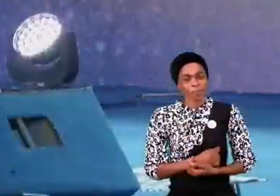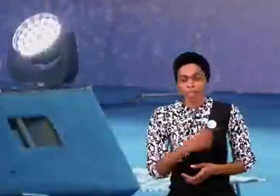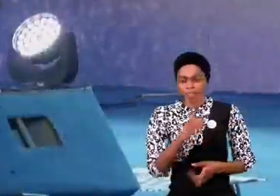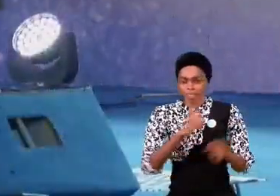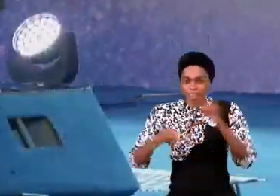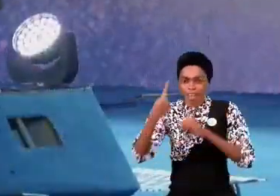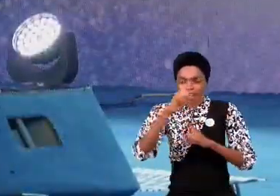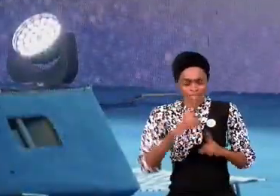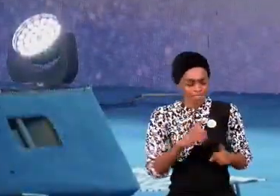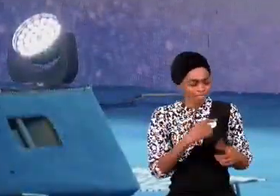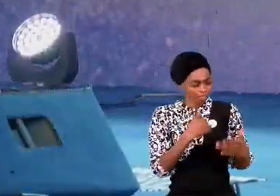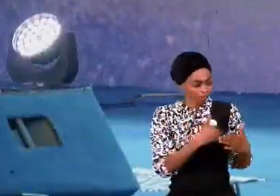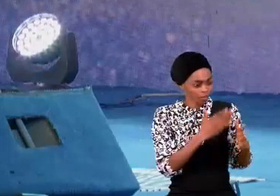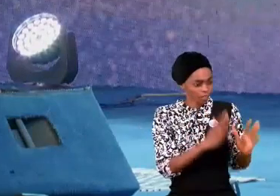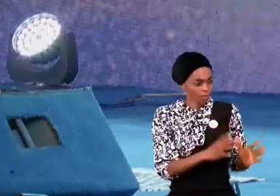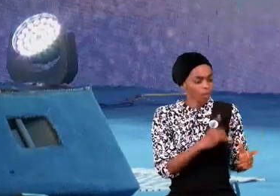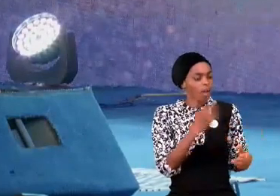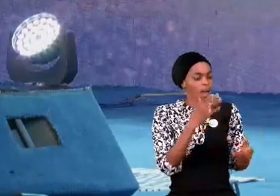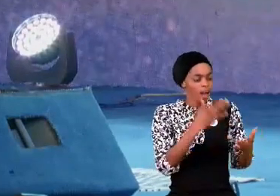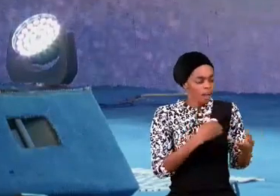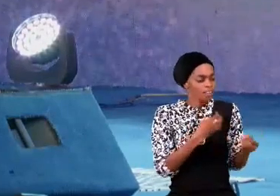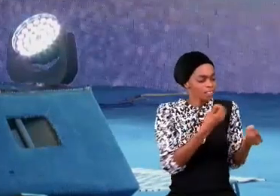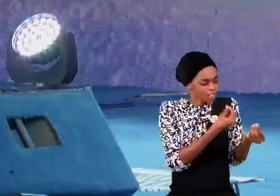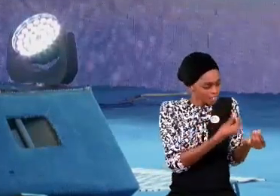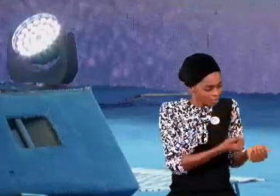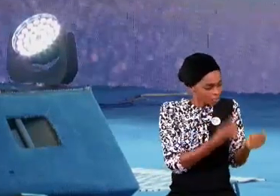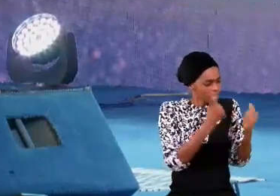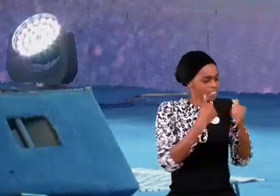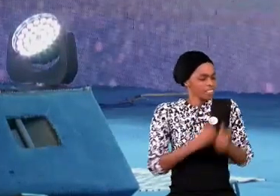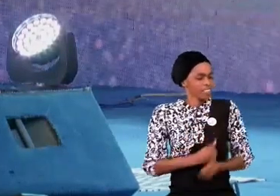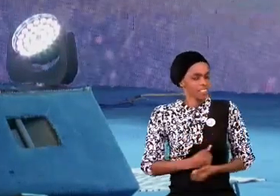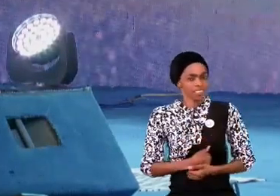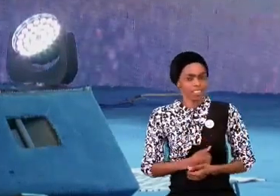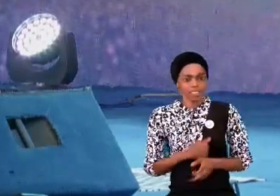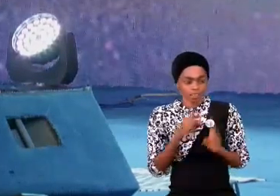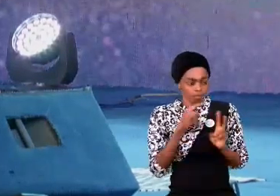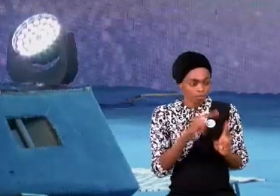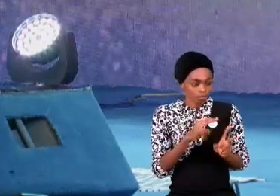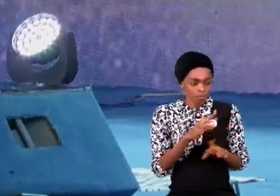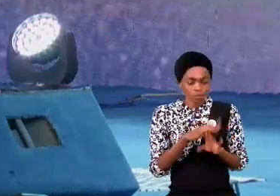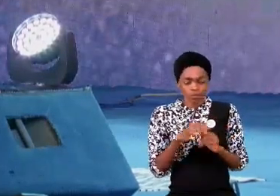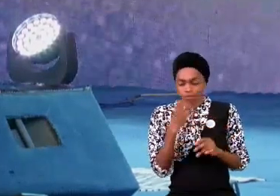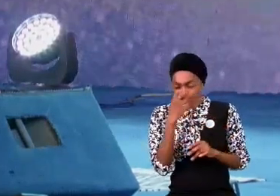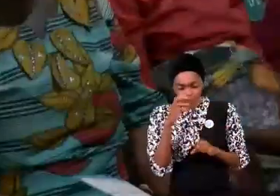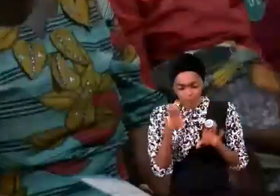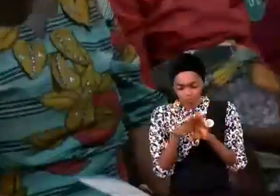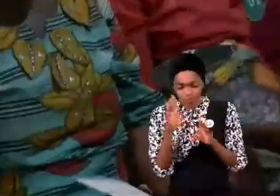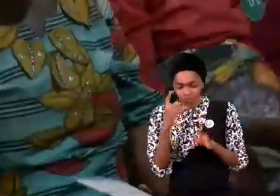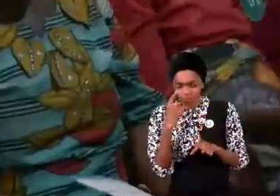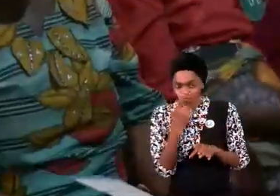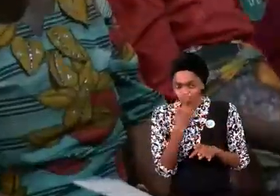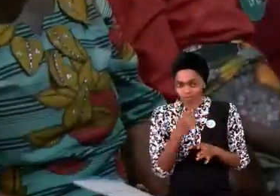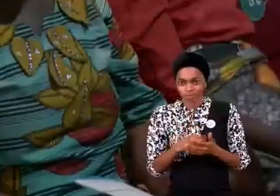whatever challenge they have, look at them very well and shout immediately.